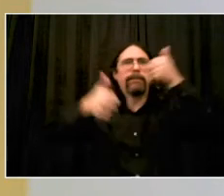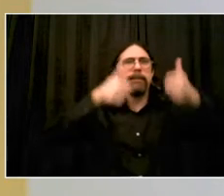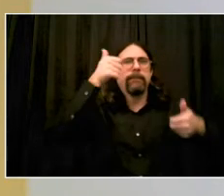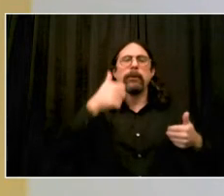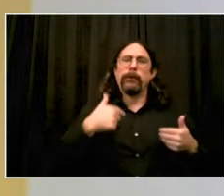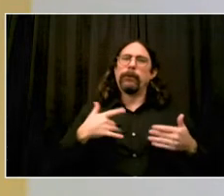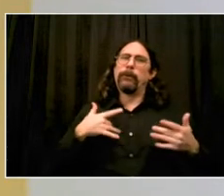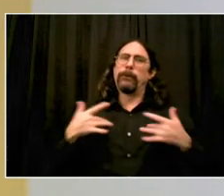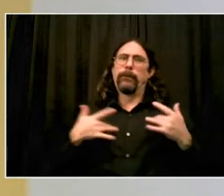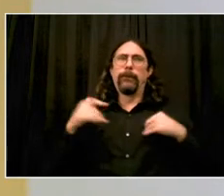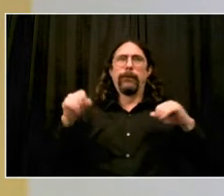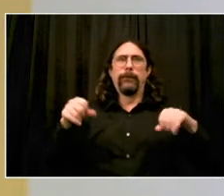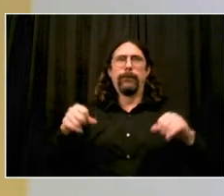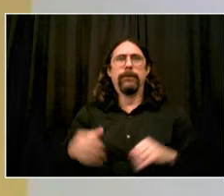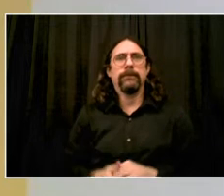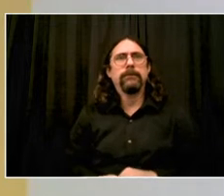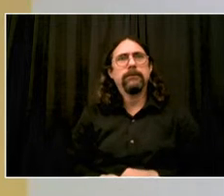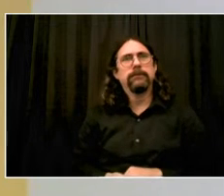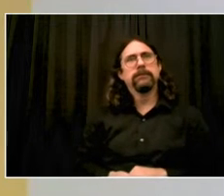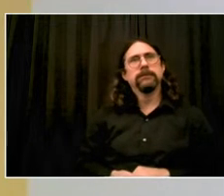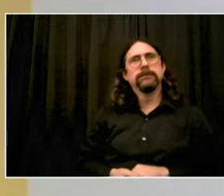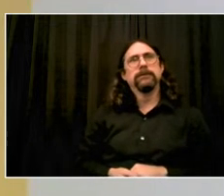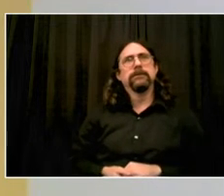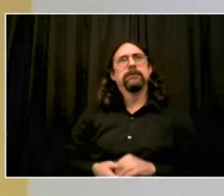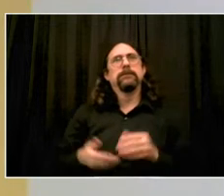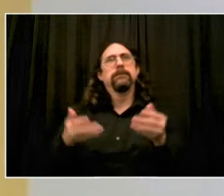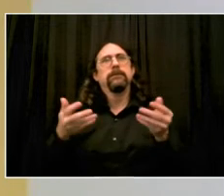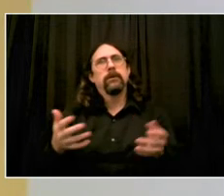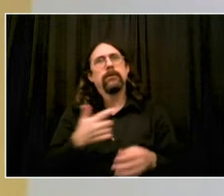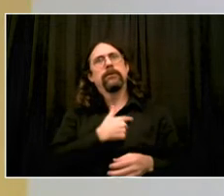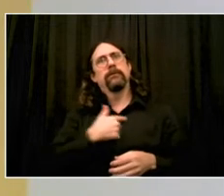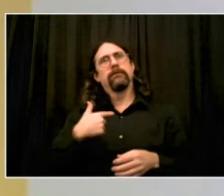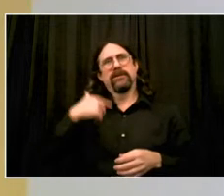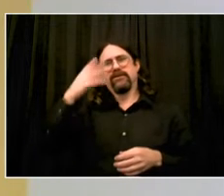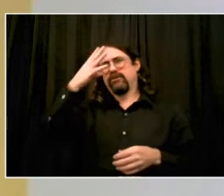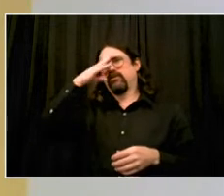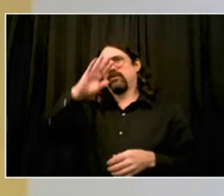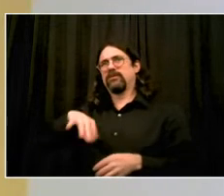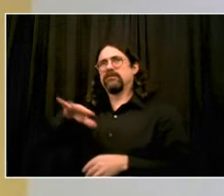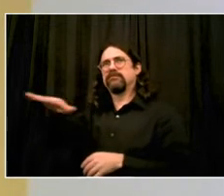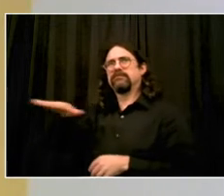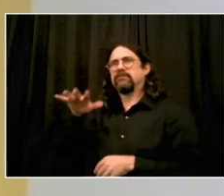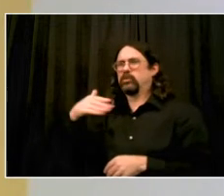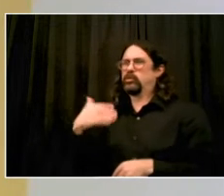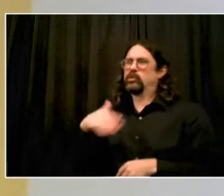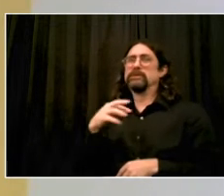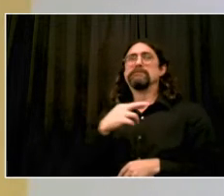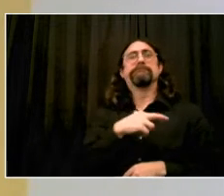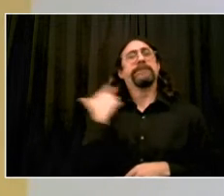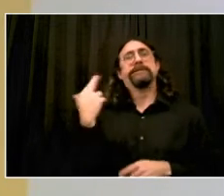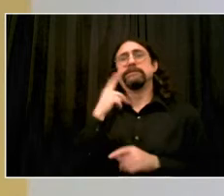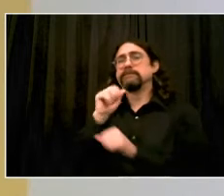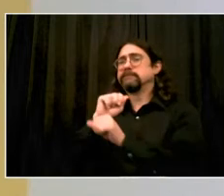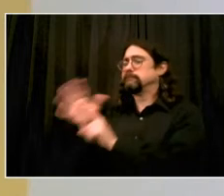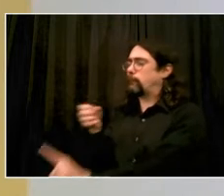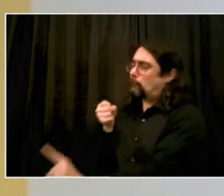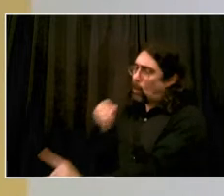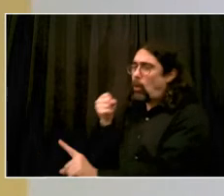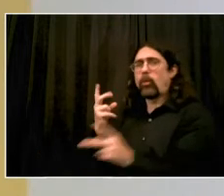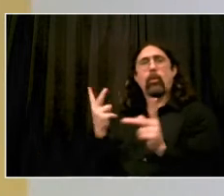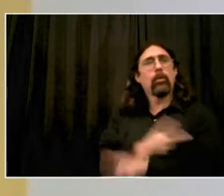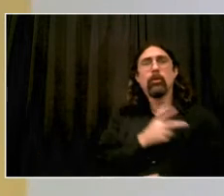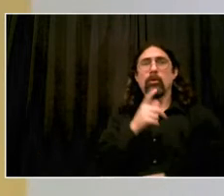affect those who are older, certainly those who have chronic conditions. And I think that's what we're going to have to continue to monitor and